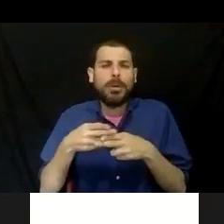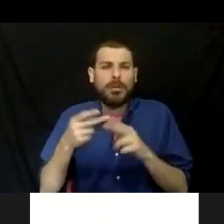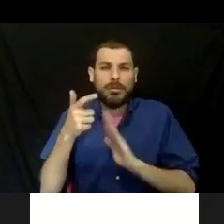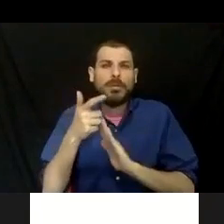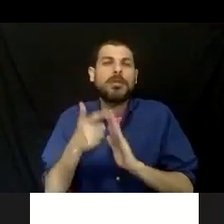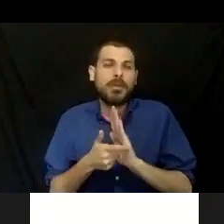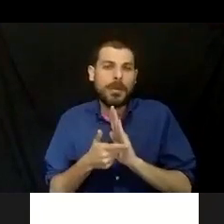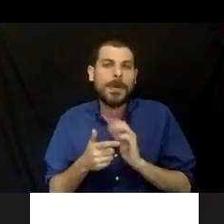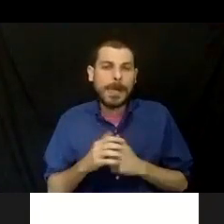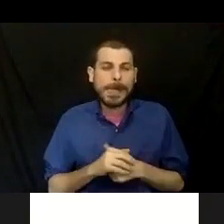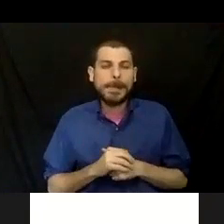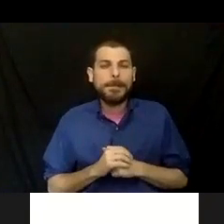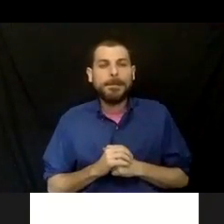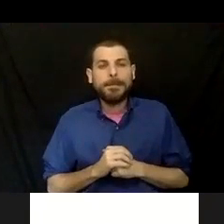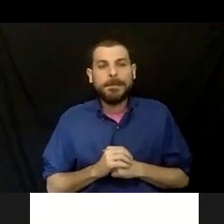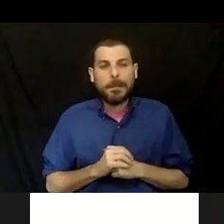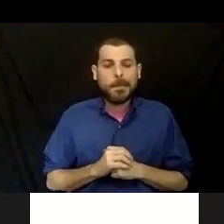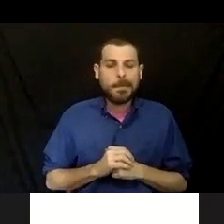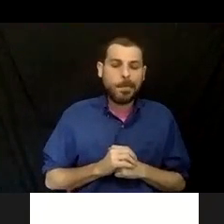been some